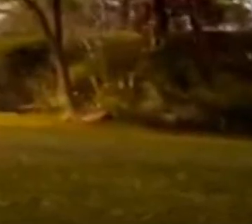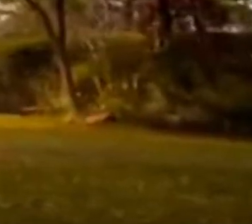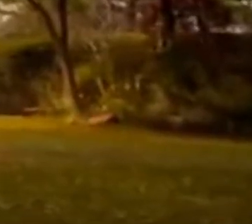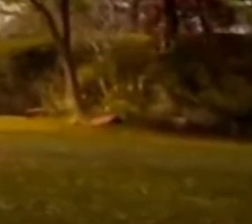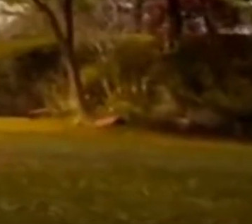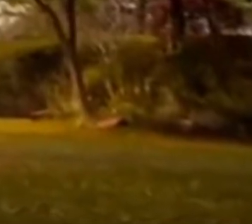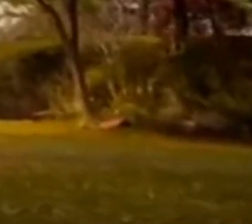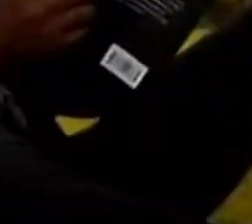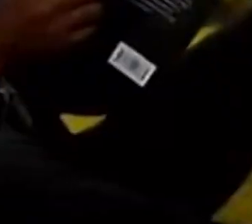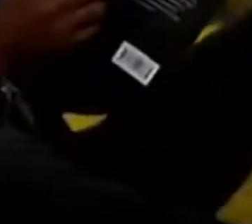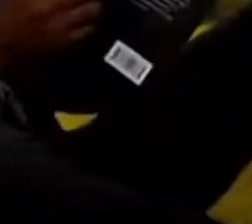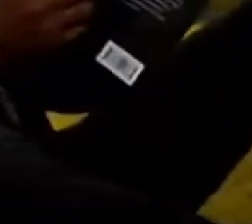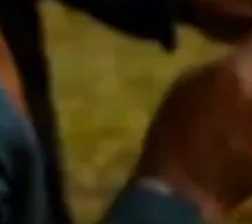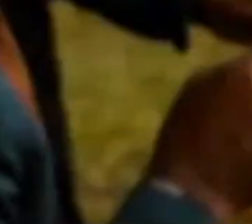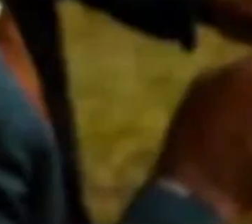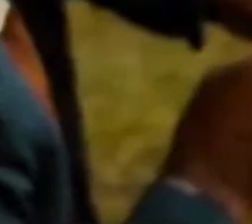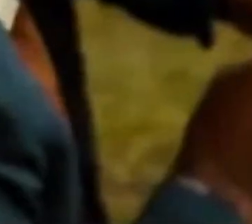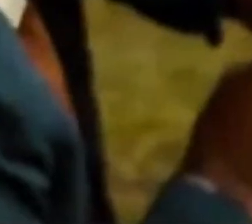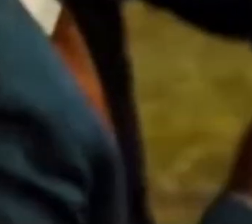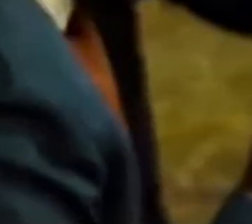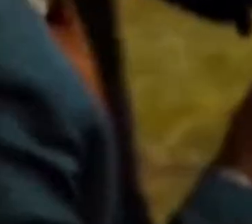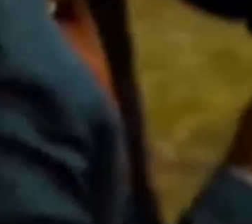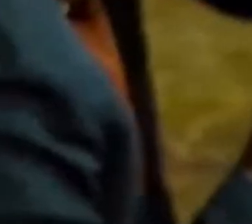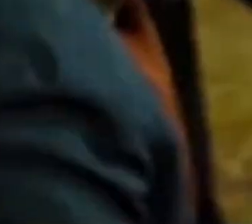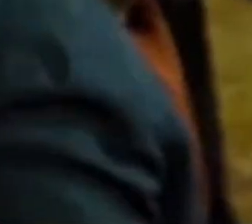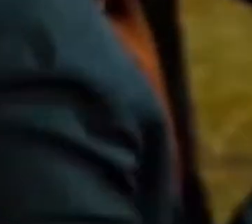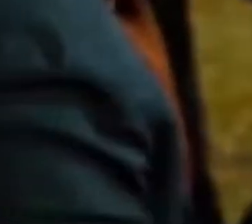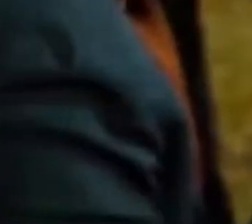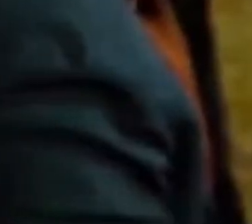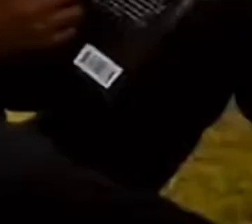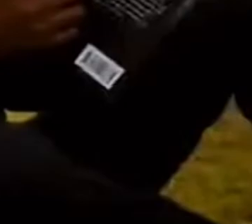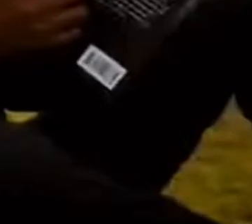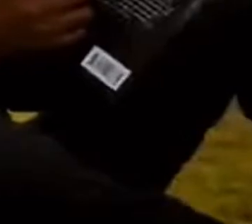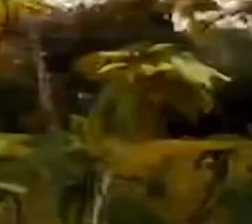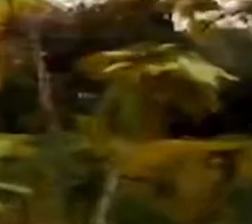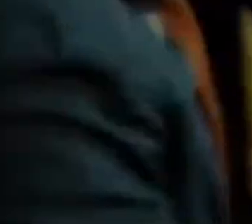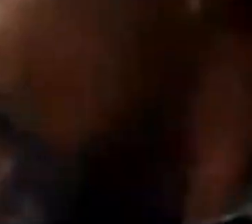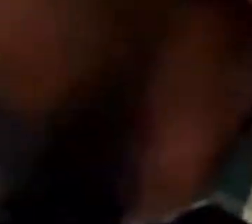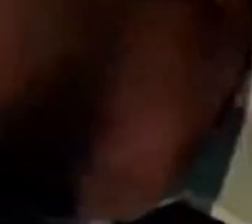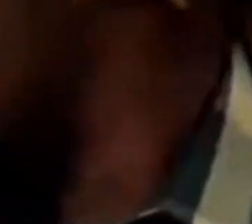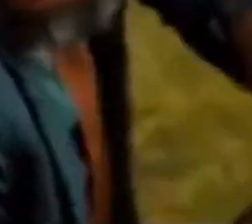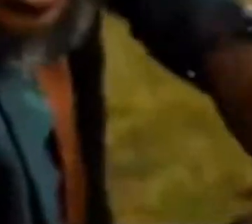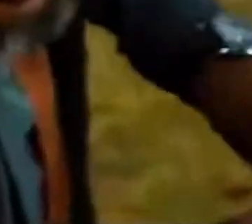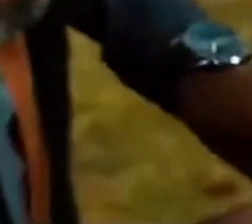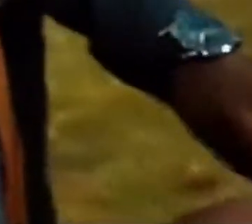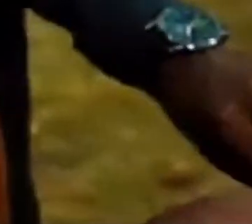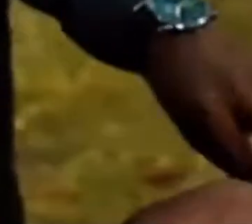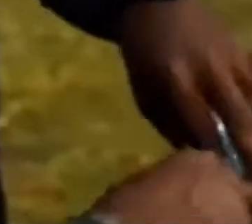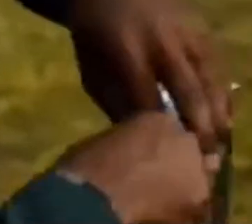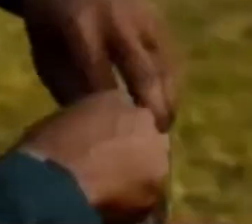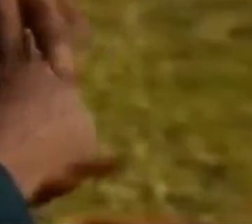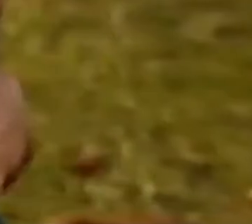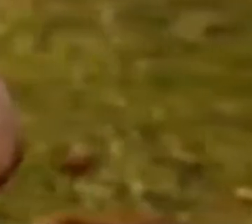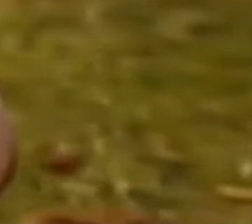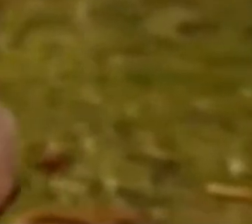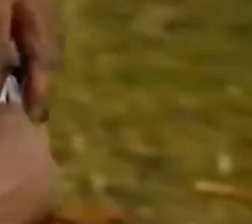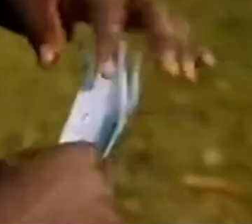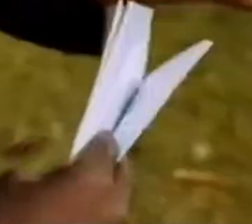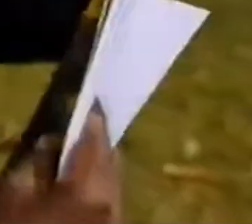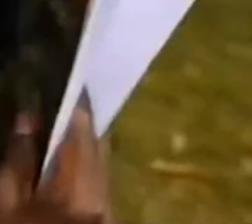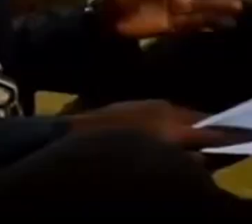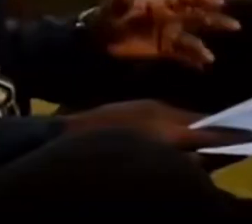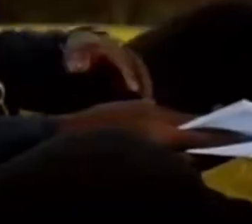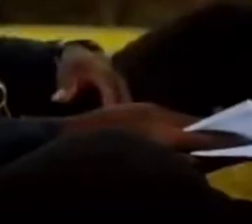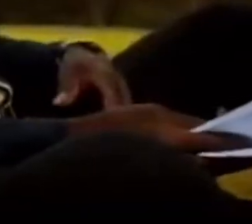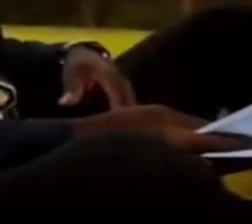want to aini. What's the fine? You boy a message that you want to whine. To stand the line like a shaft to try to undermine. Okay, take for example, ndefo